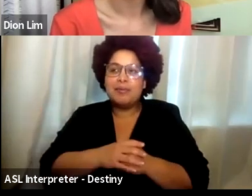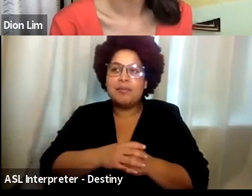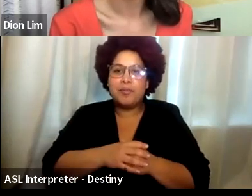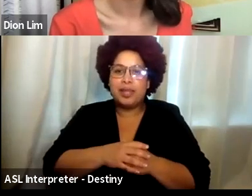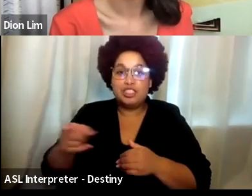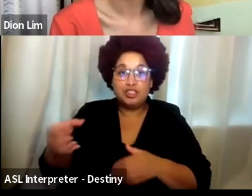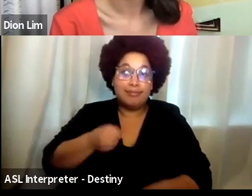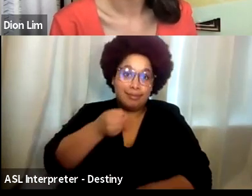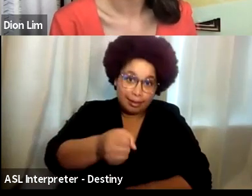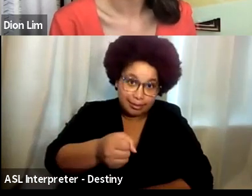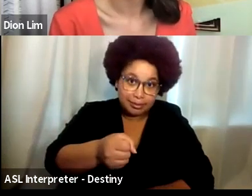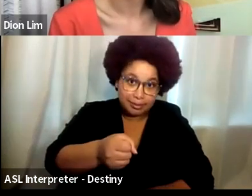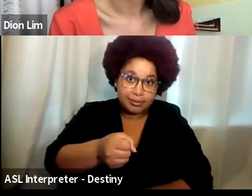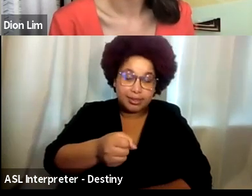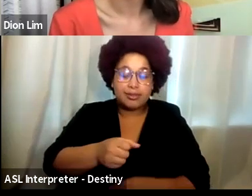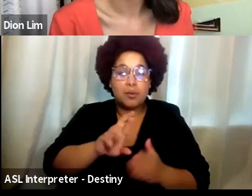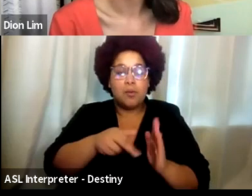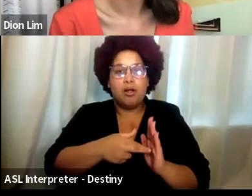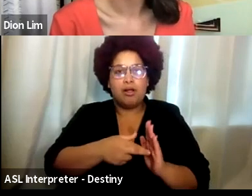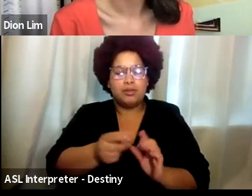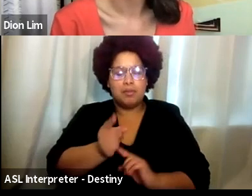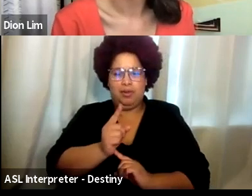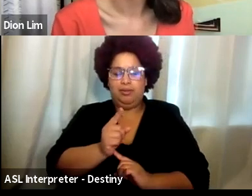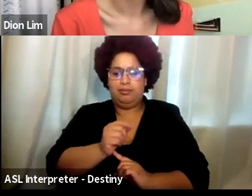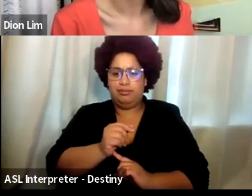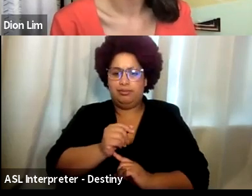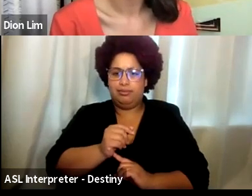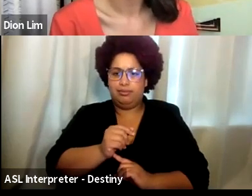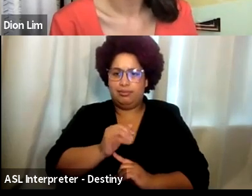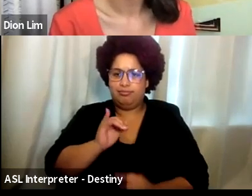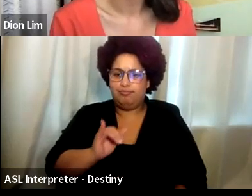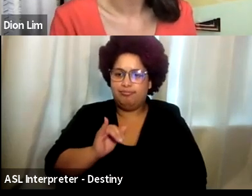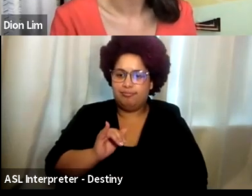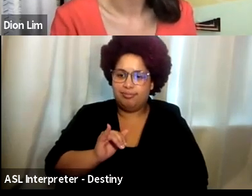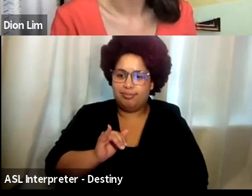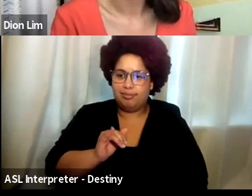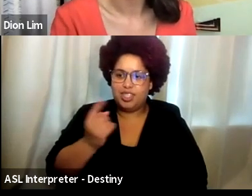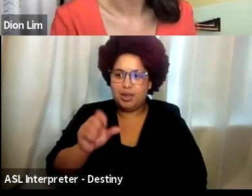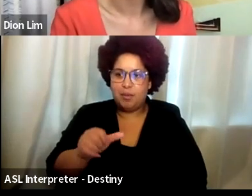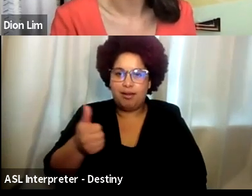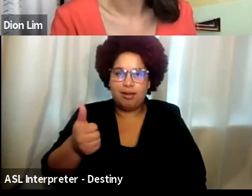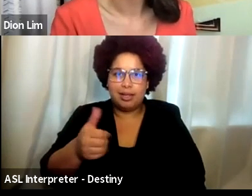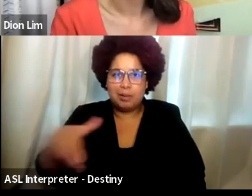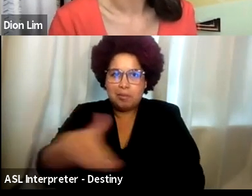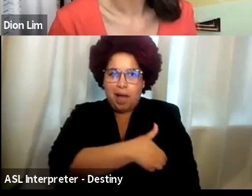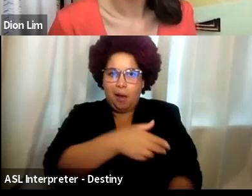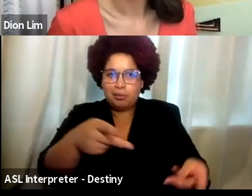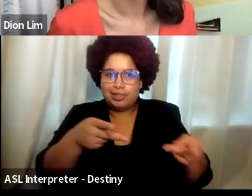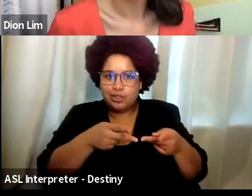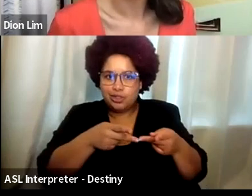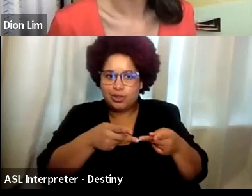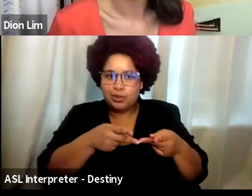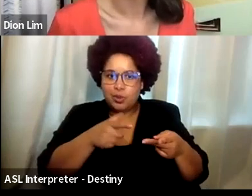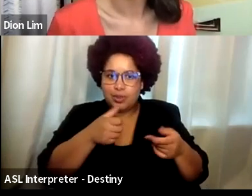And she cast me. And it was one of those moments where I thought, oh, wow, like there's somebody on the other side in a power position